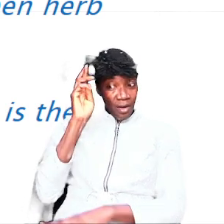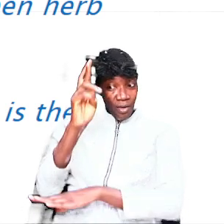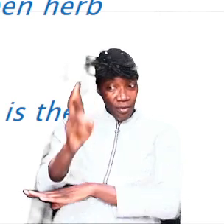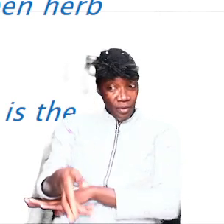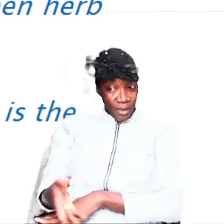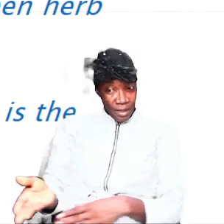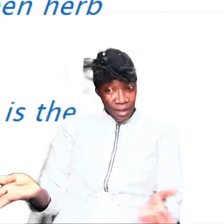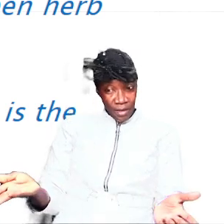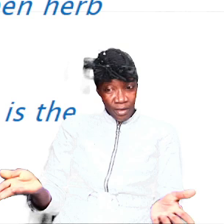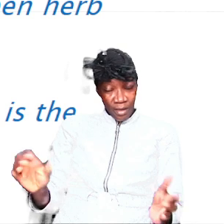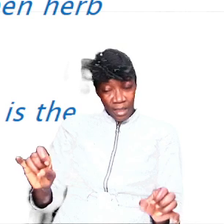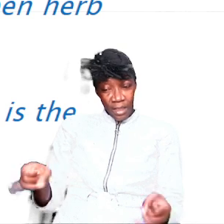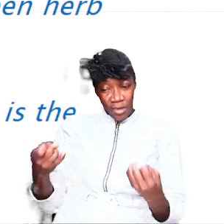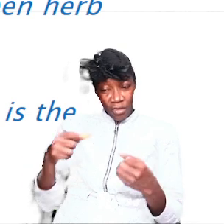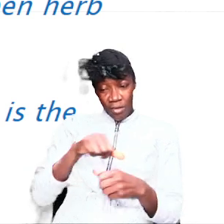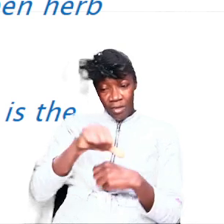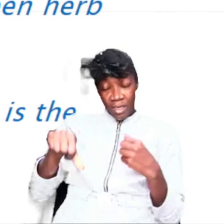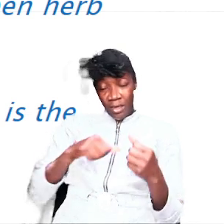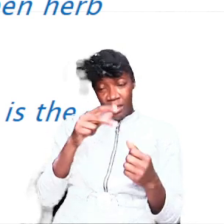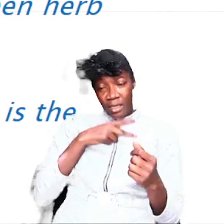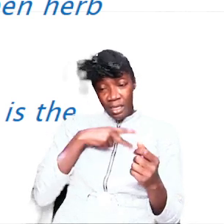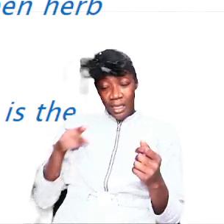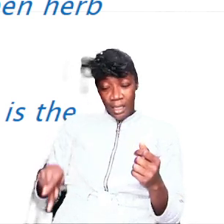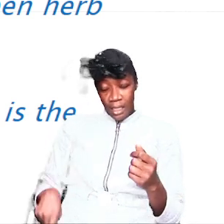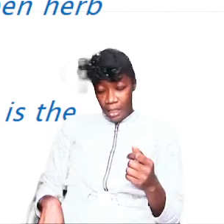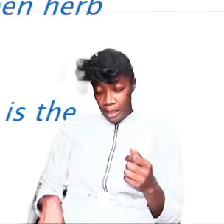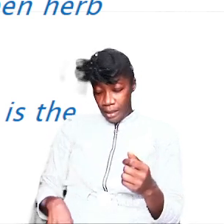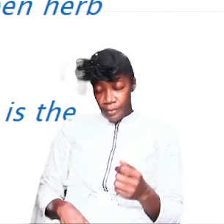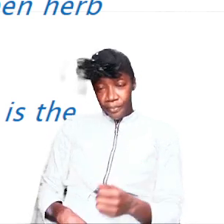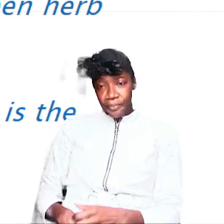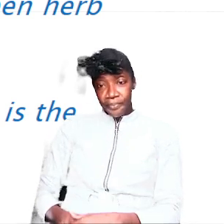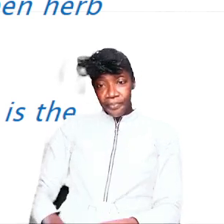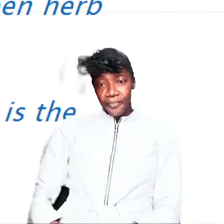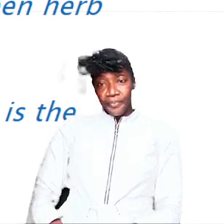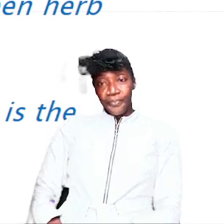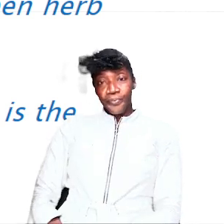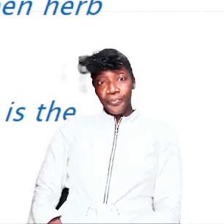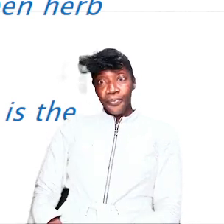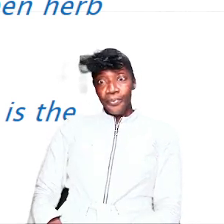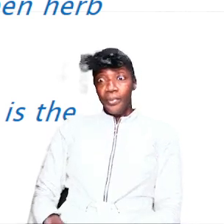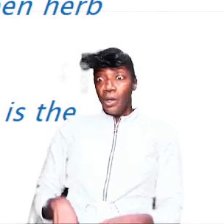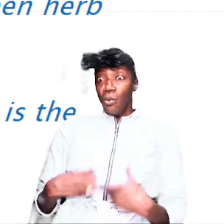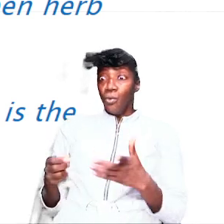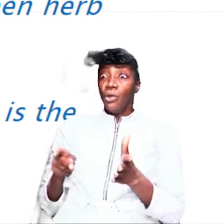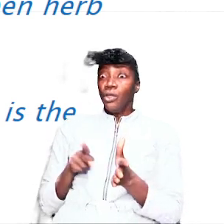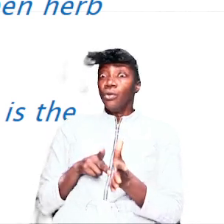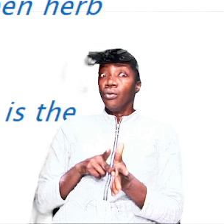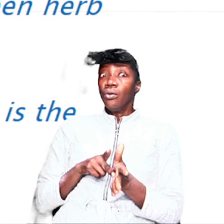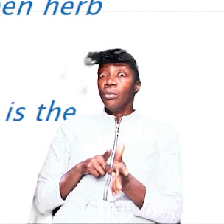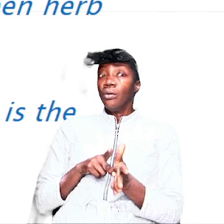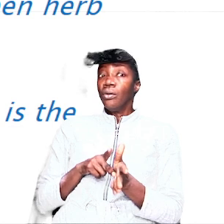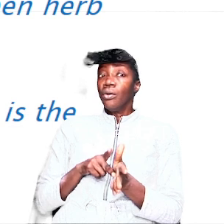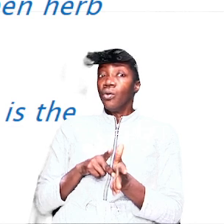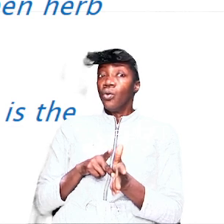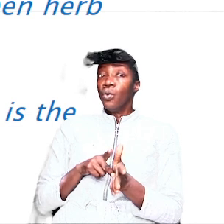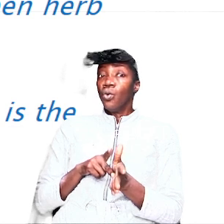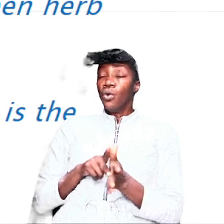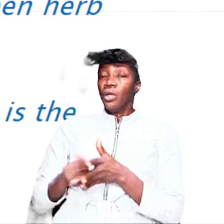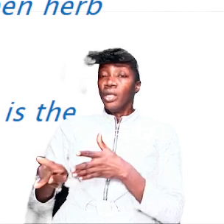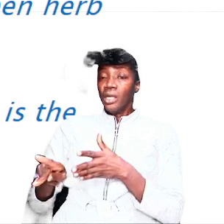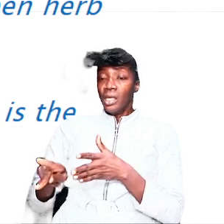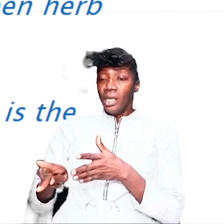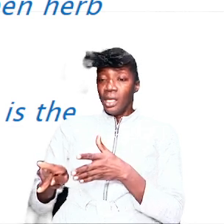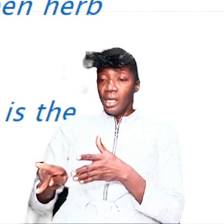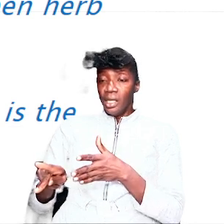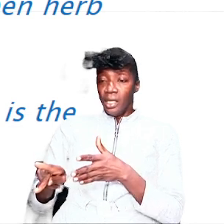When he was just anointed king, and they were going to kill the sons